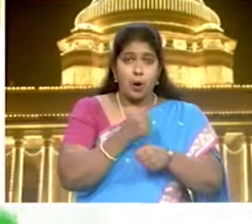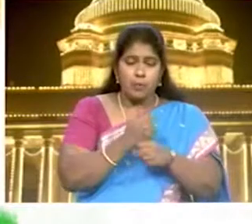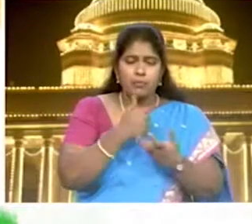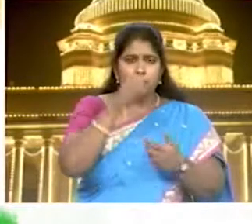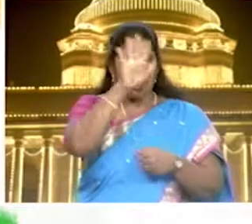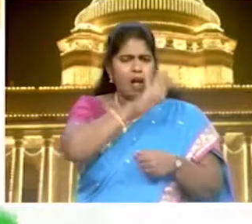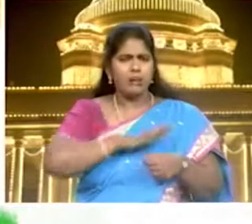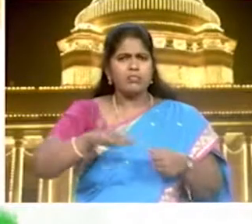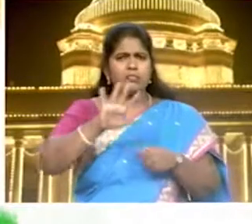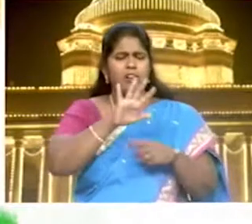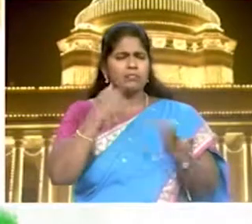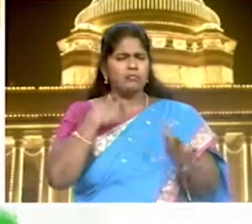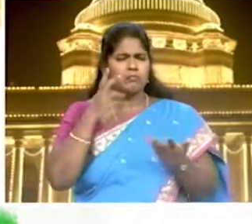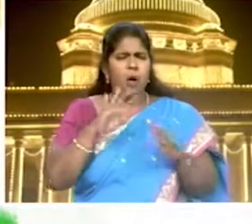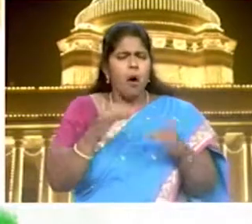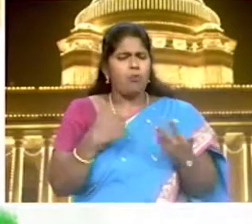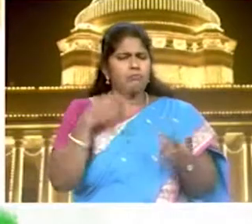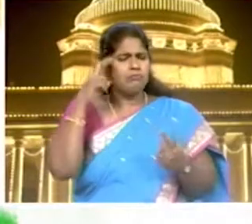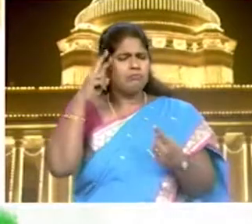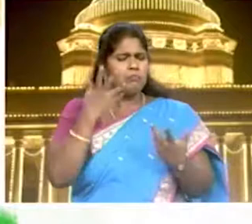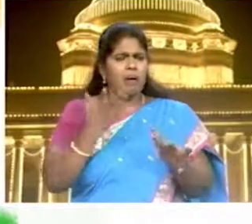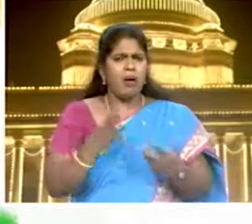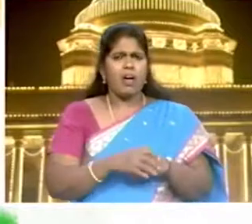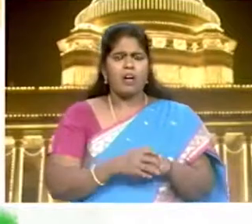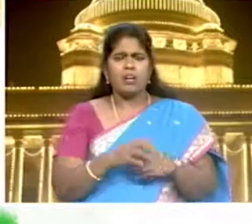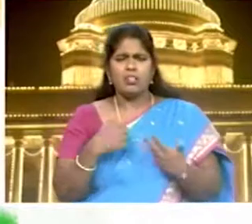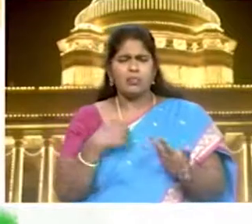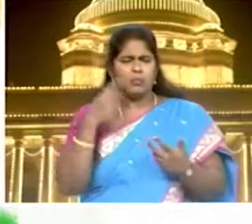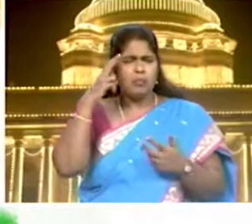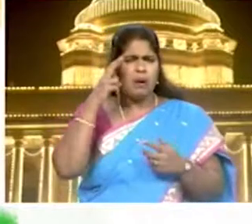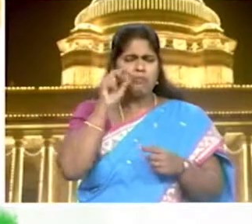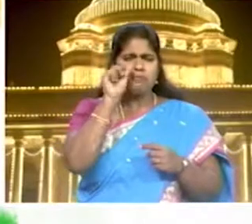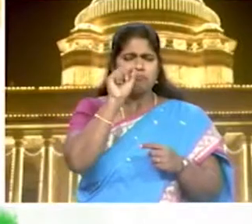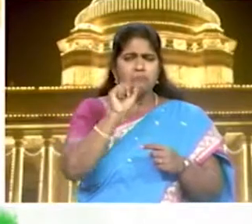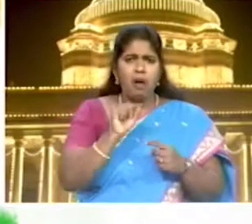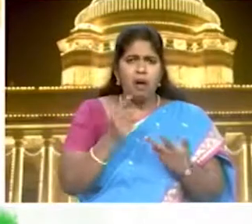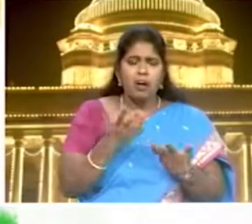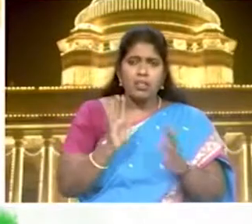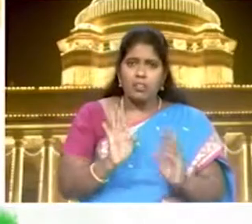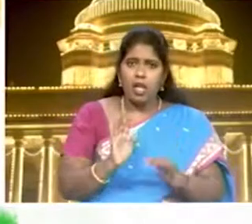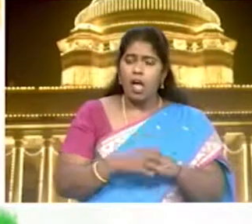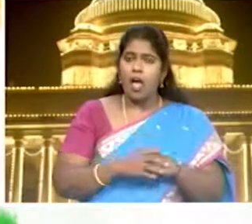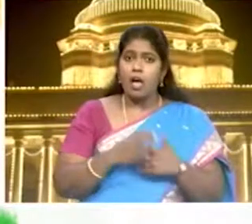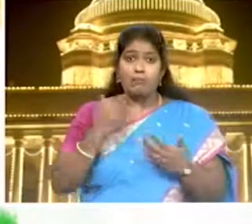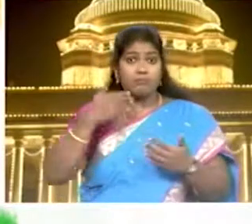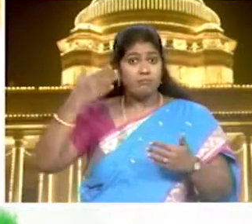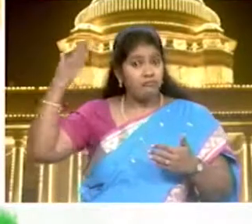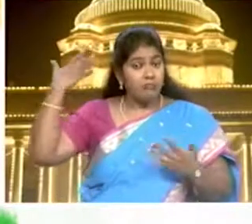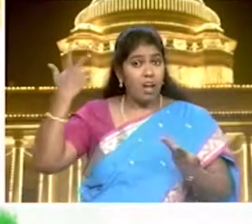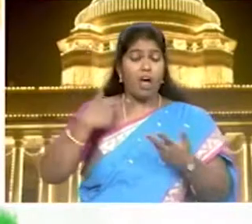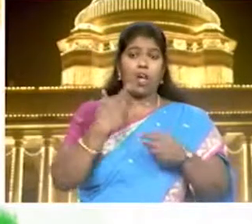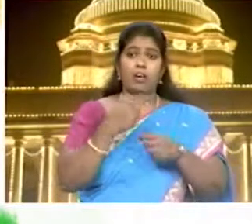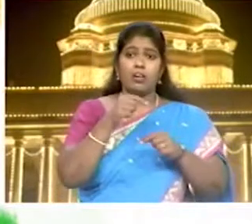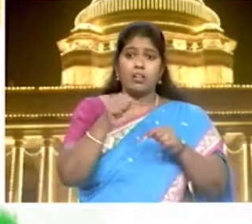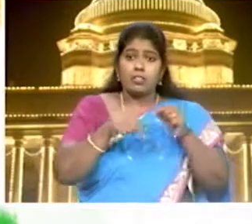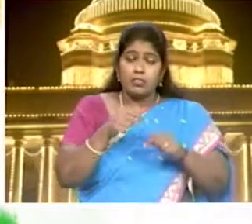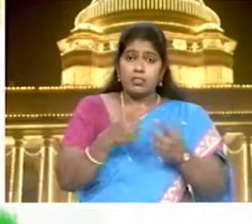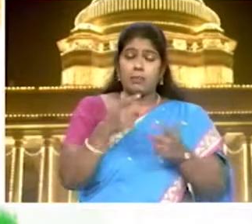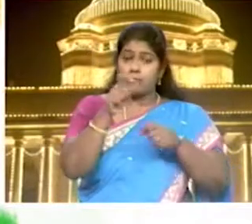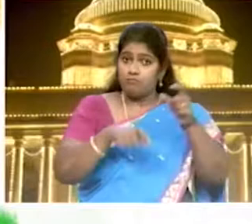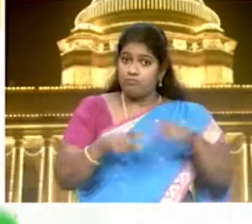India. They had their reasons to be doubtful. In those days, democracy was limited to